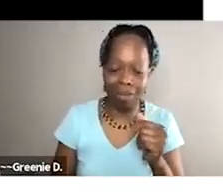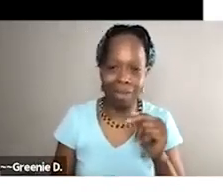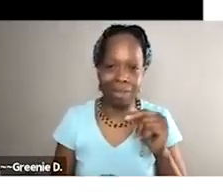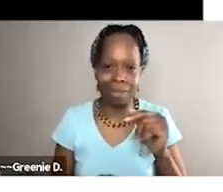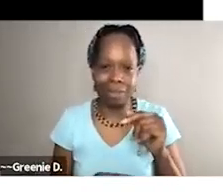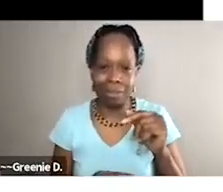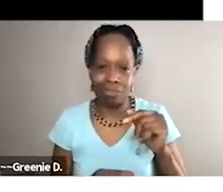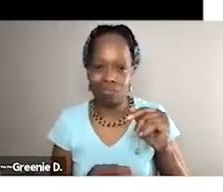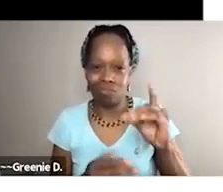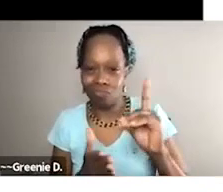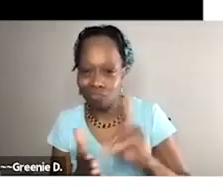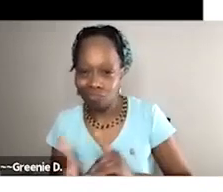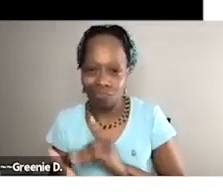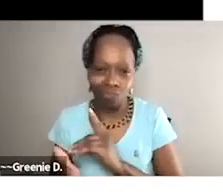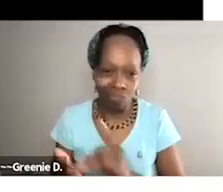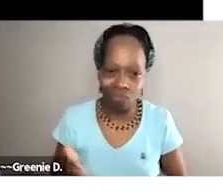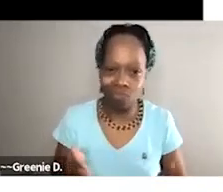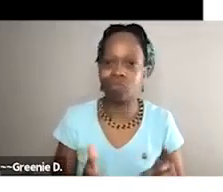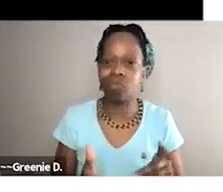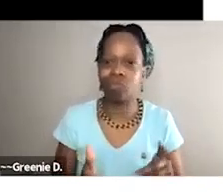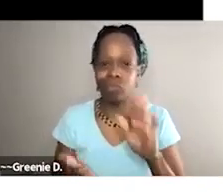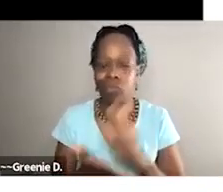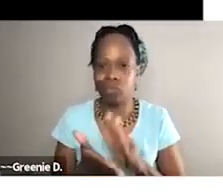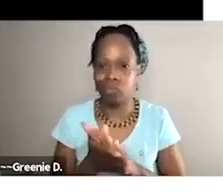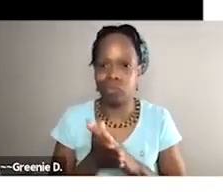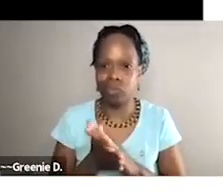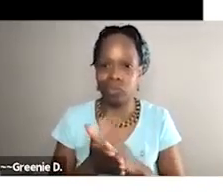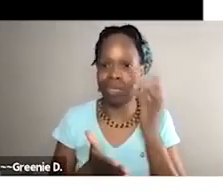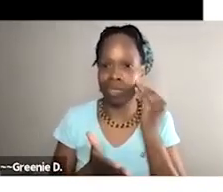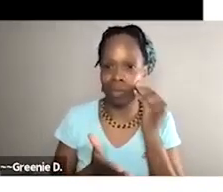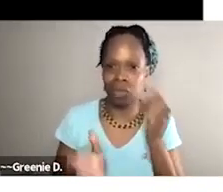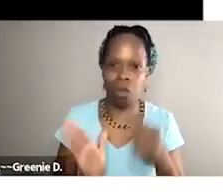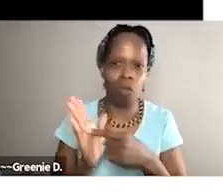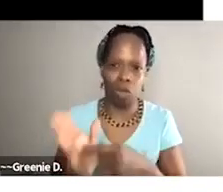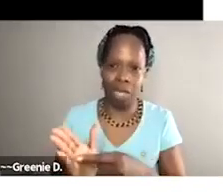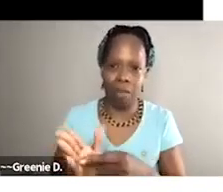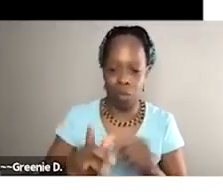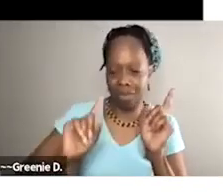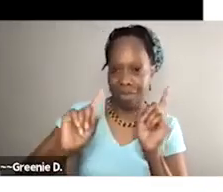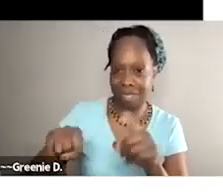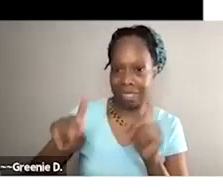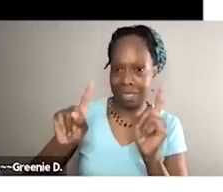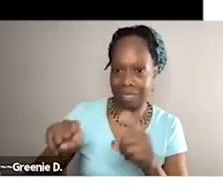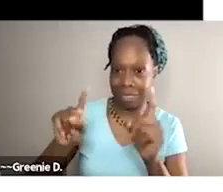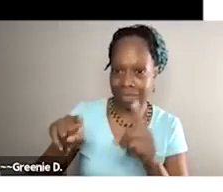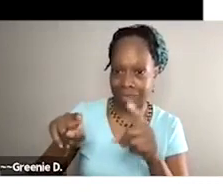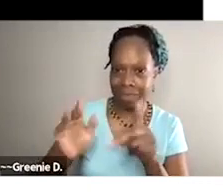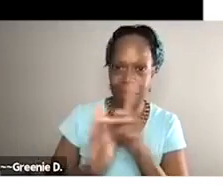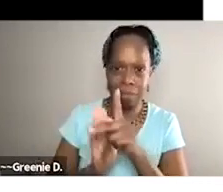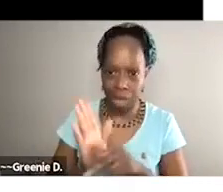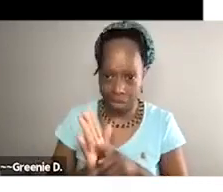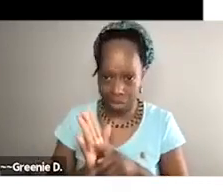A perfect, seemingly harmless example of this is attendance policies. Students with disabilities